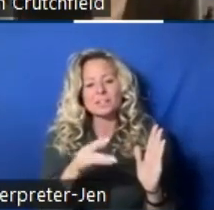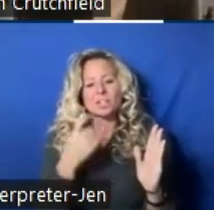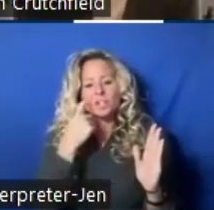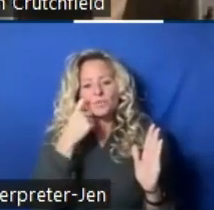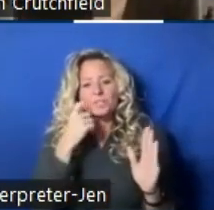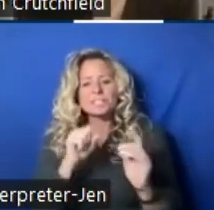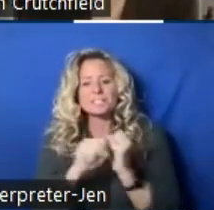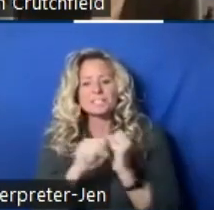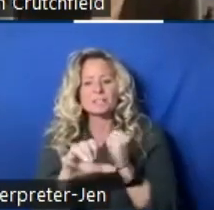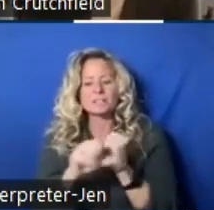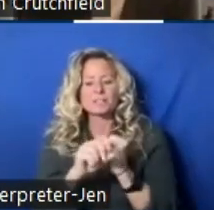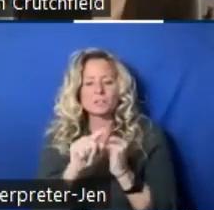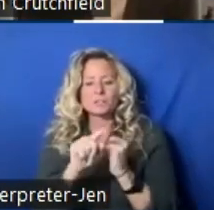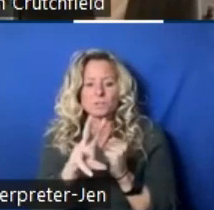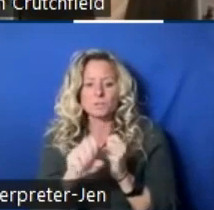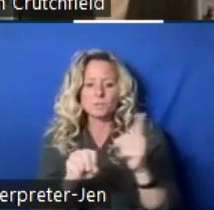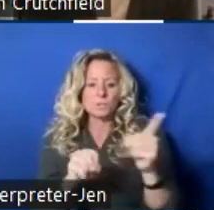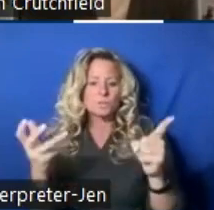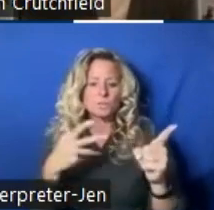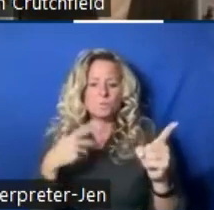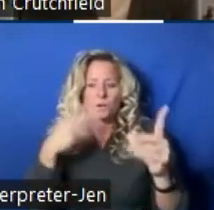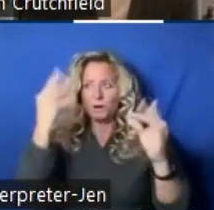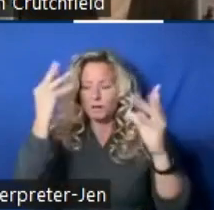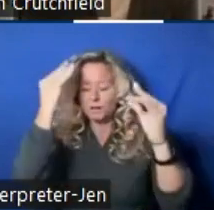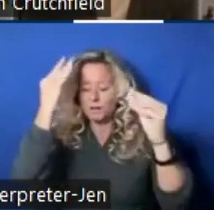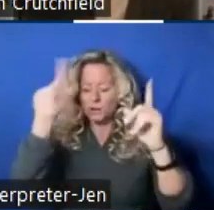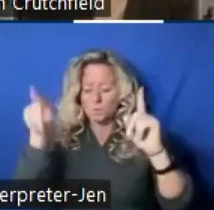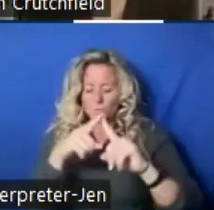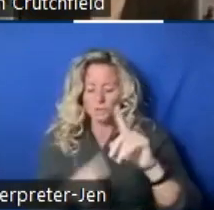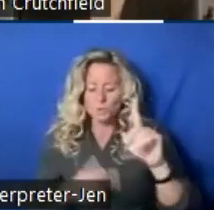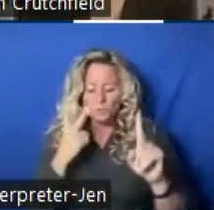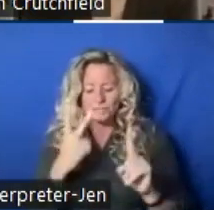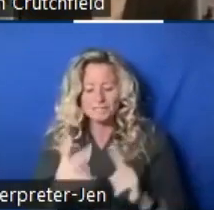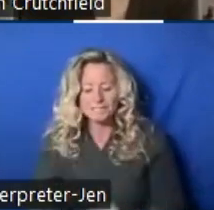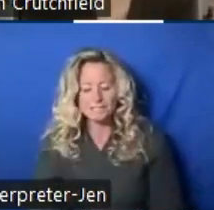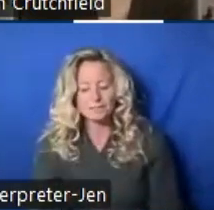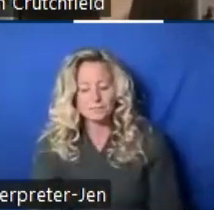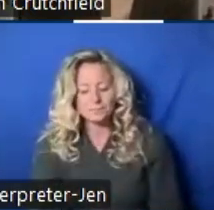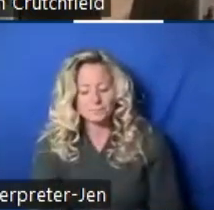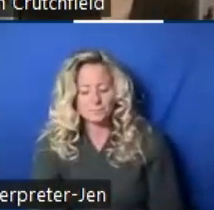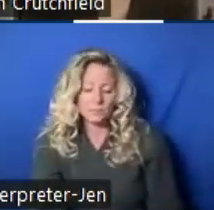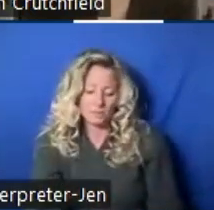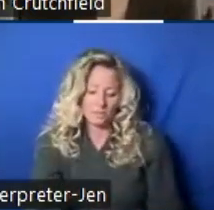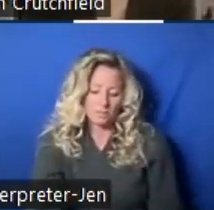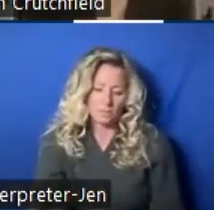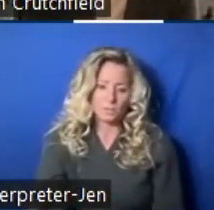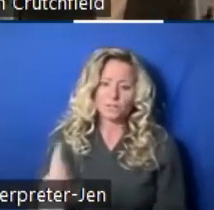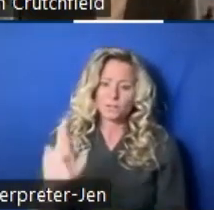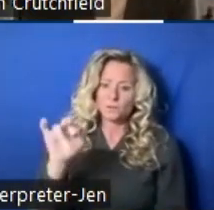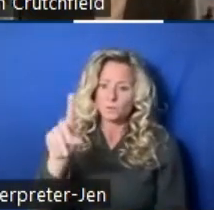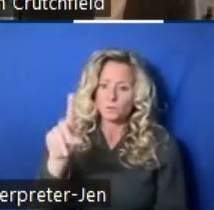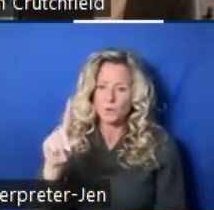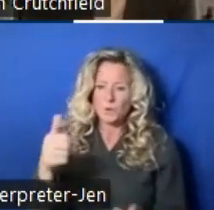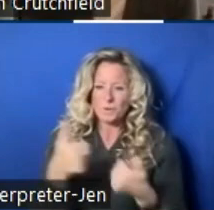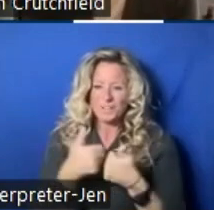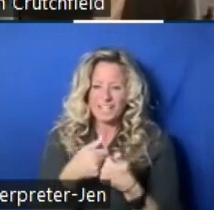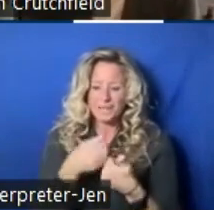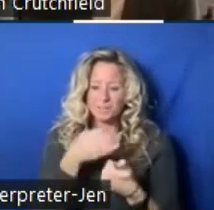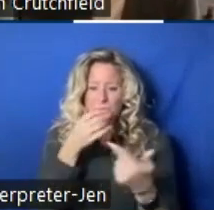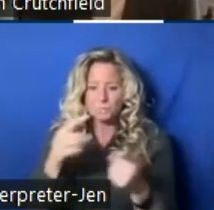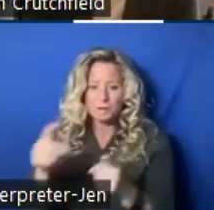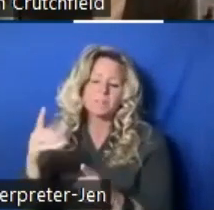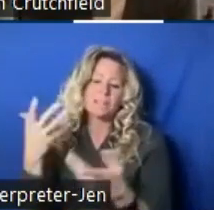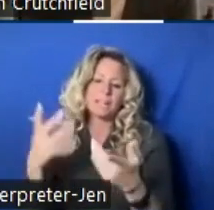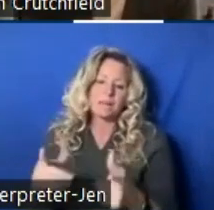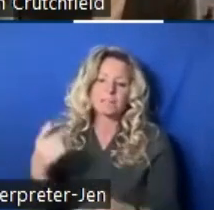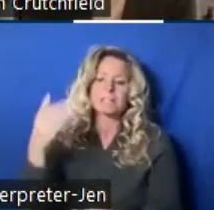news on their site, like what runs through your mind when you see, like, well, road game coming up, that happened. They won the Mhm. game